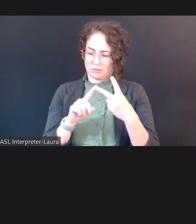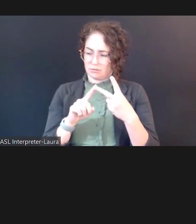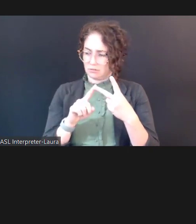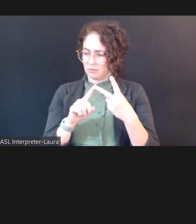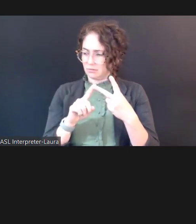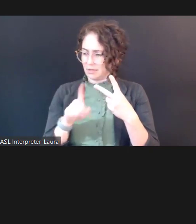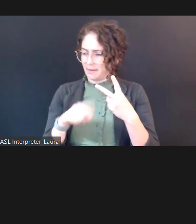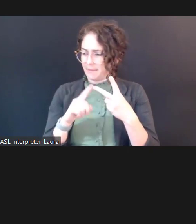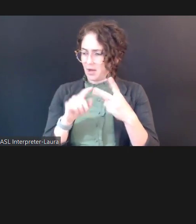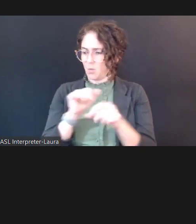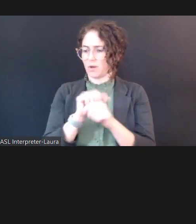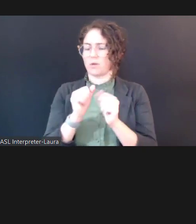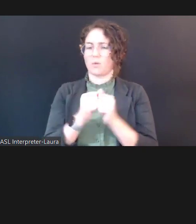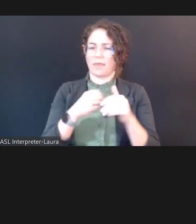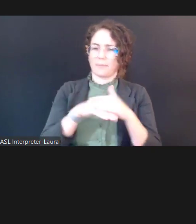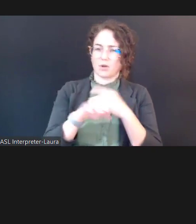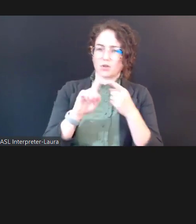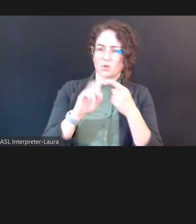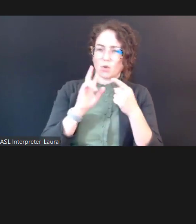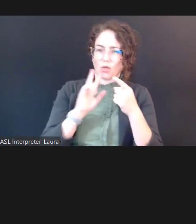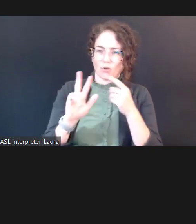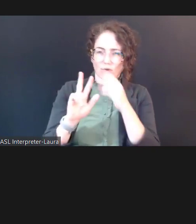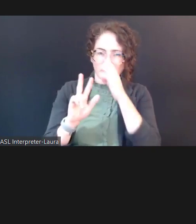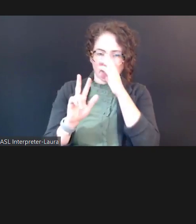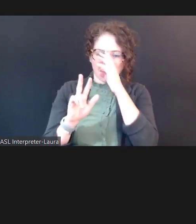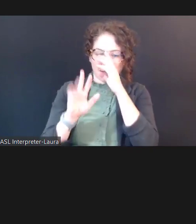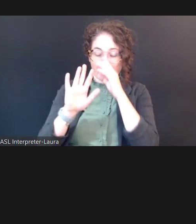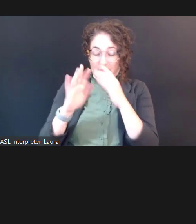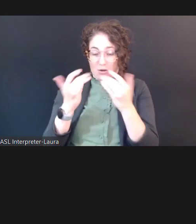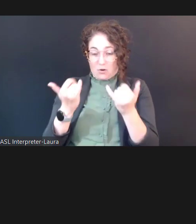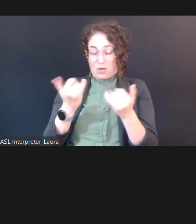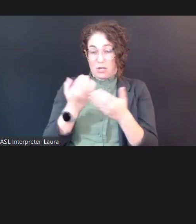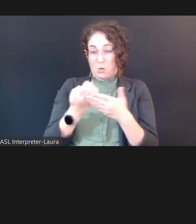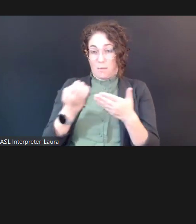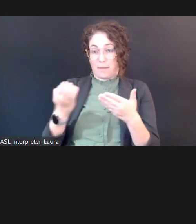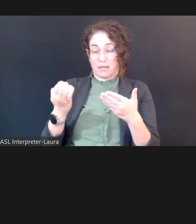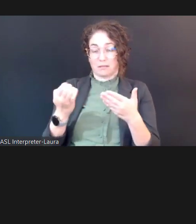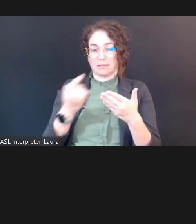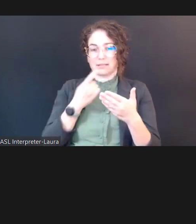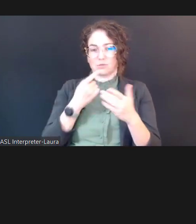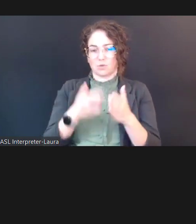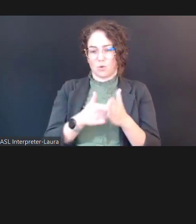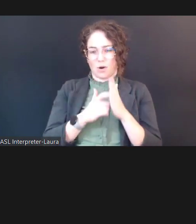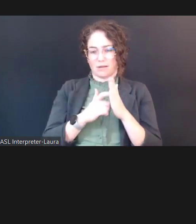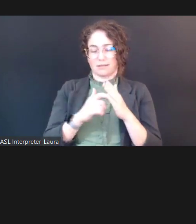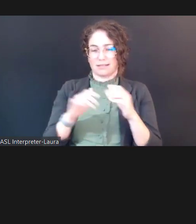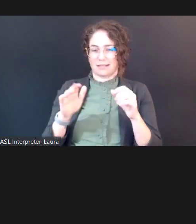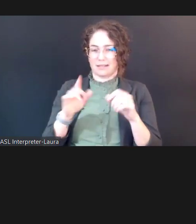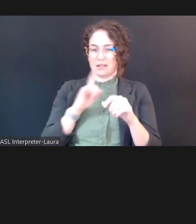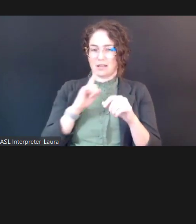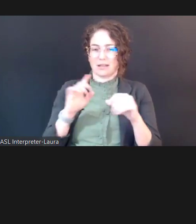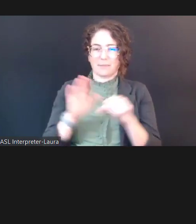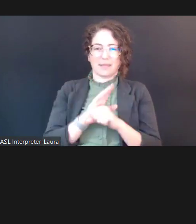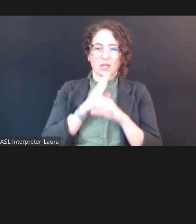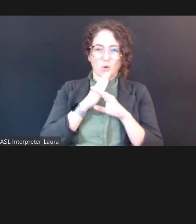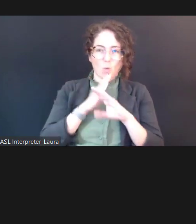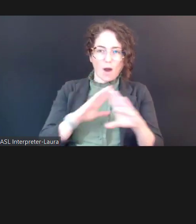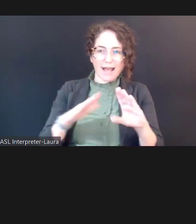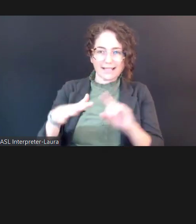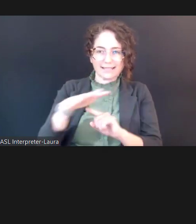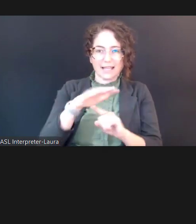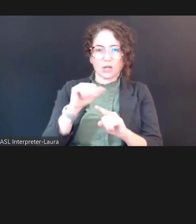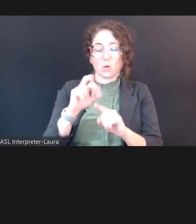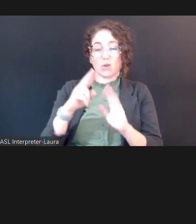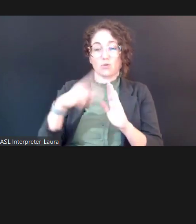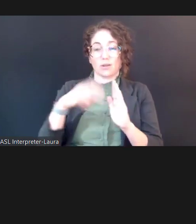about working with birth to 3, and that their current piece of equipment says it requires a completely quiet setting or the result